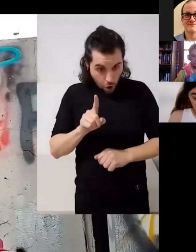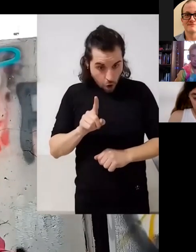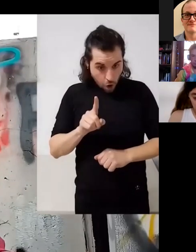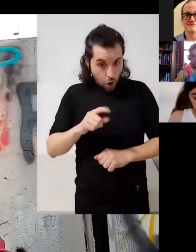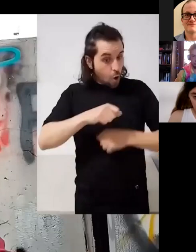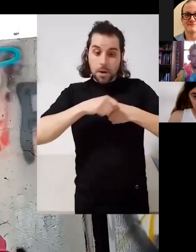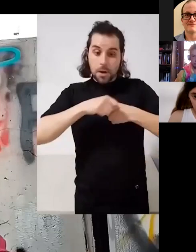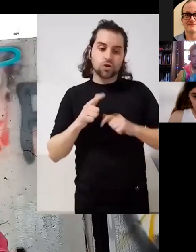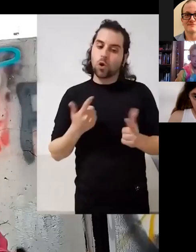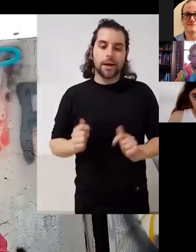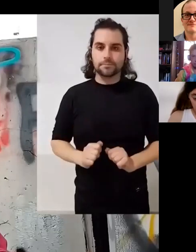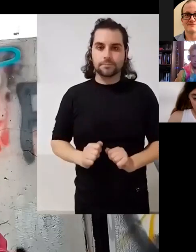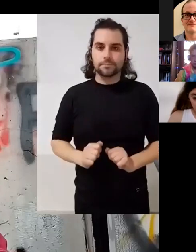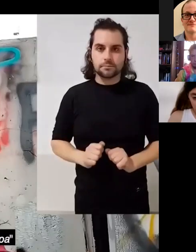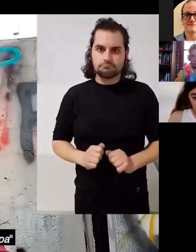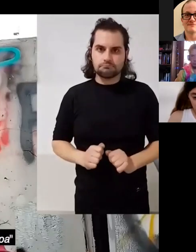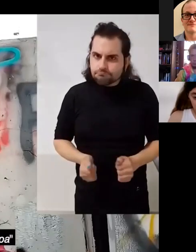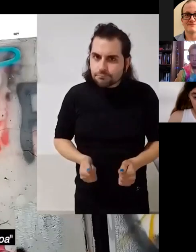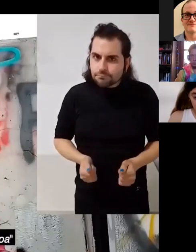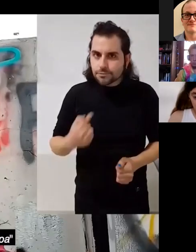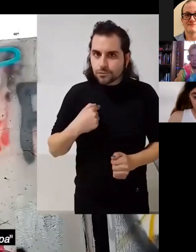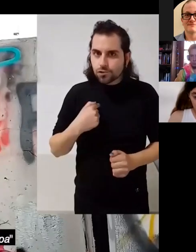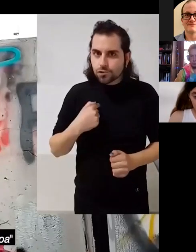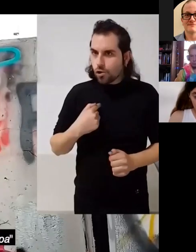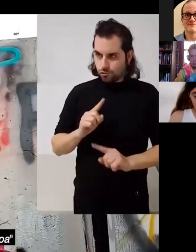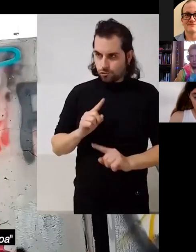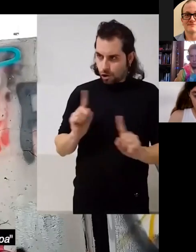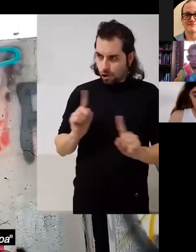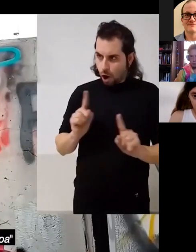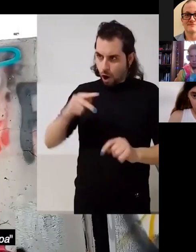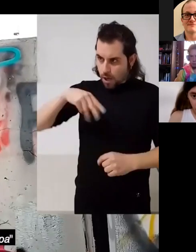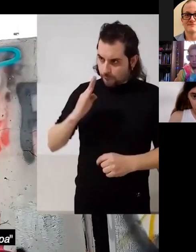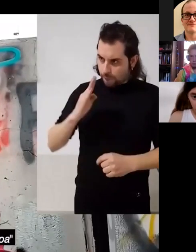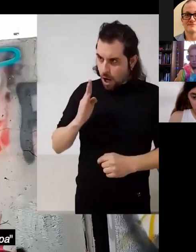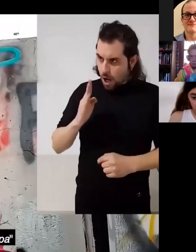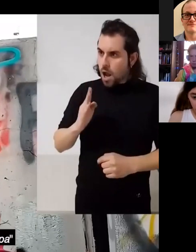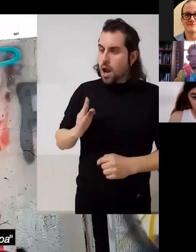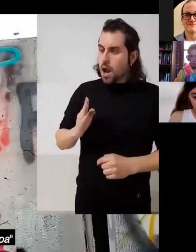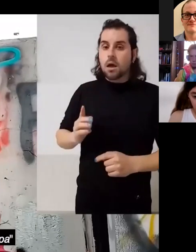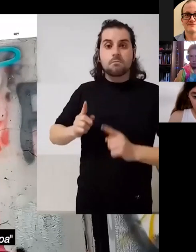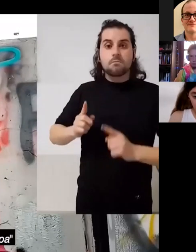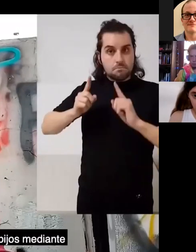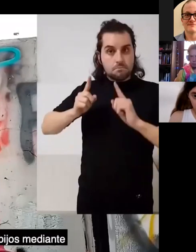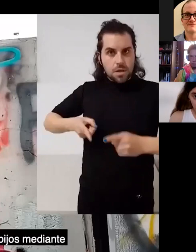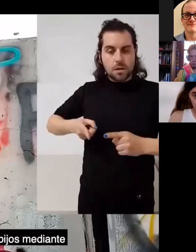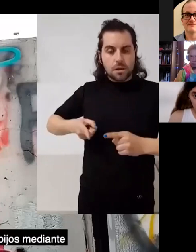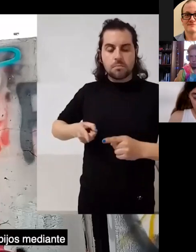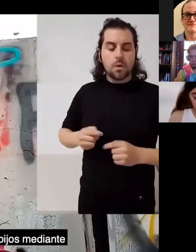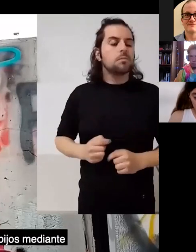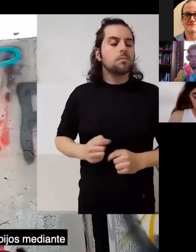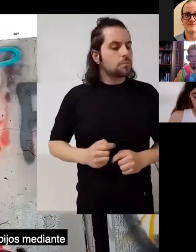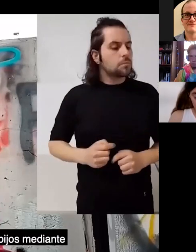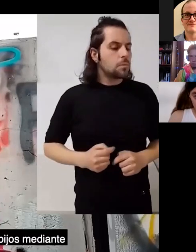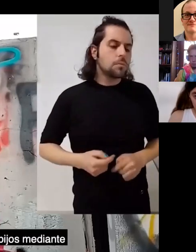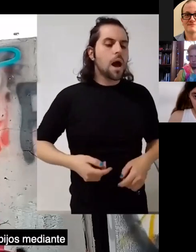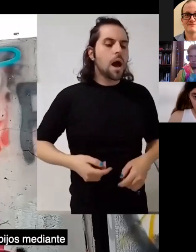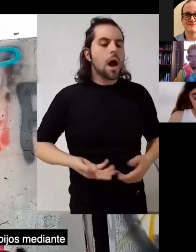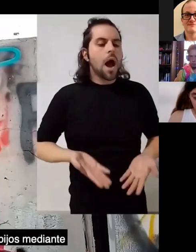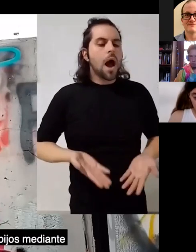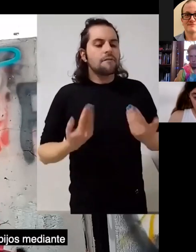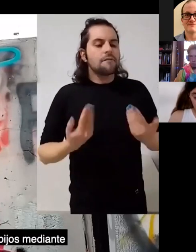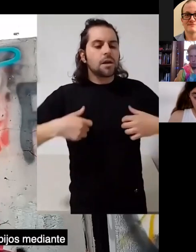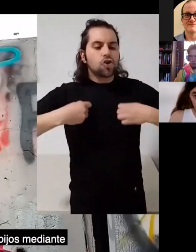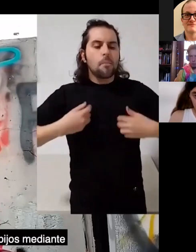that if I'm not trans, I won't have the mastectomy. And I was very confident of